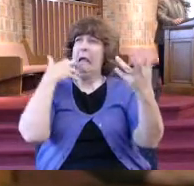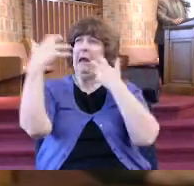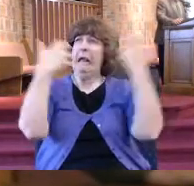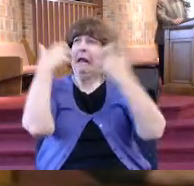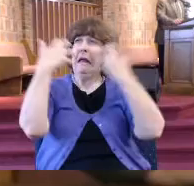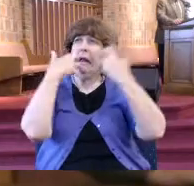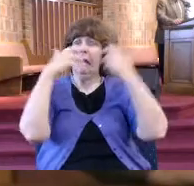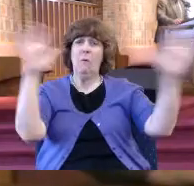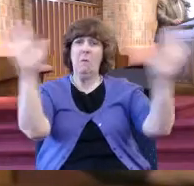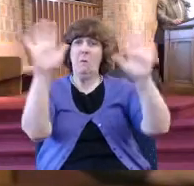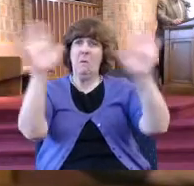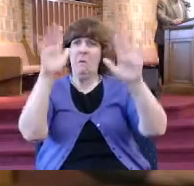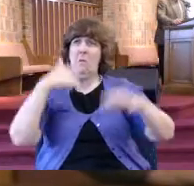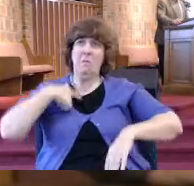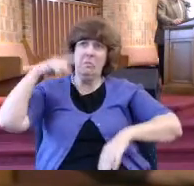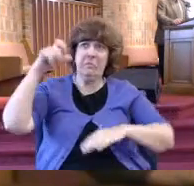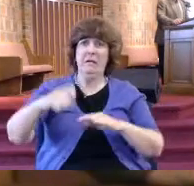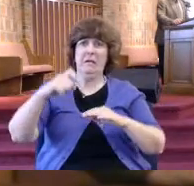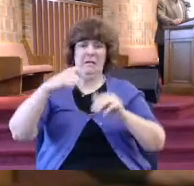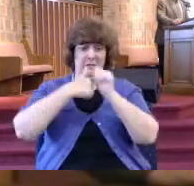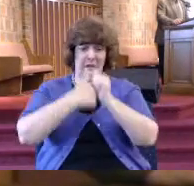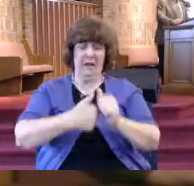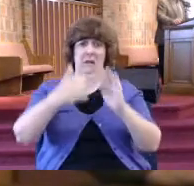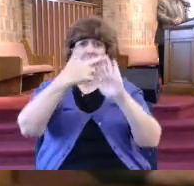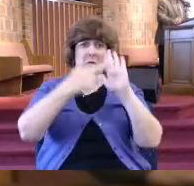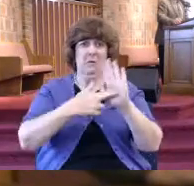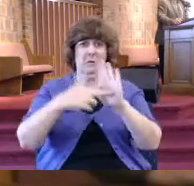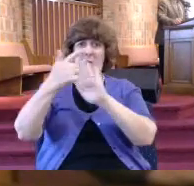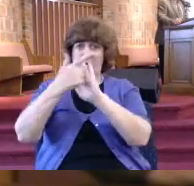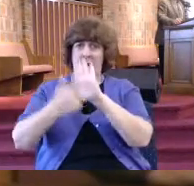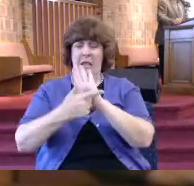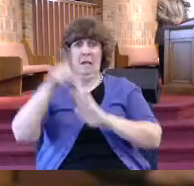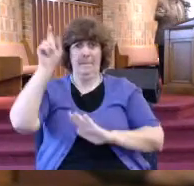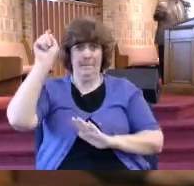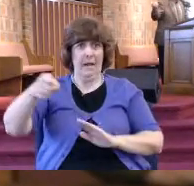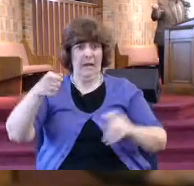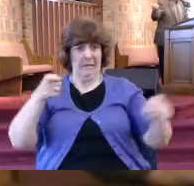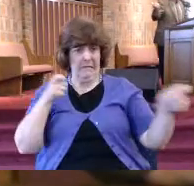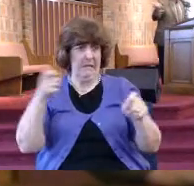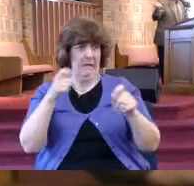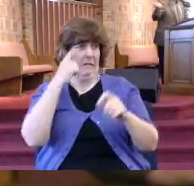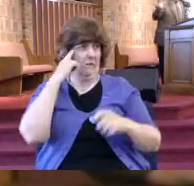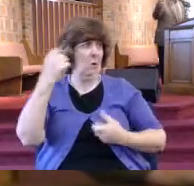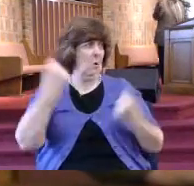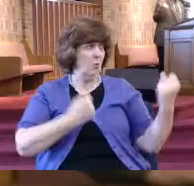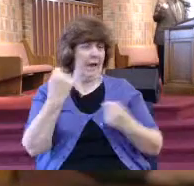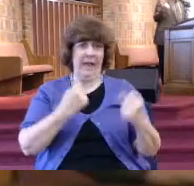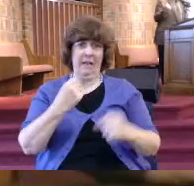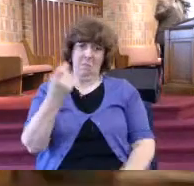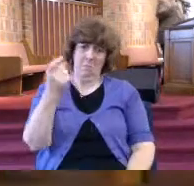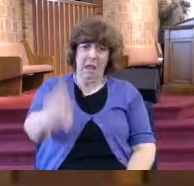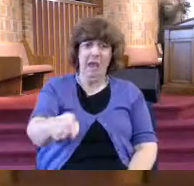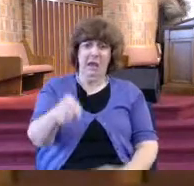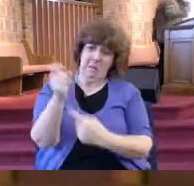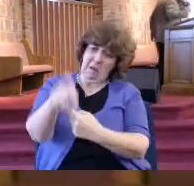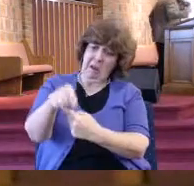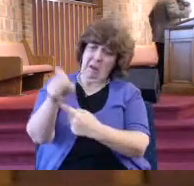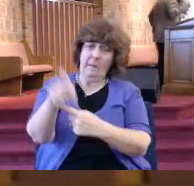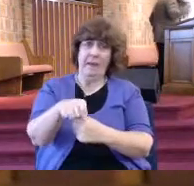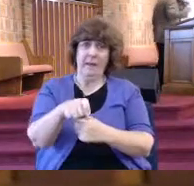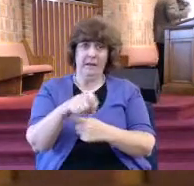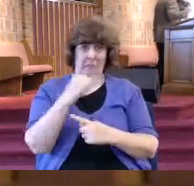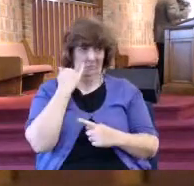we come up with some rules to regulate the operation of our motorways, because